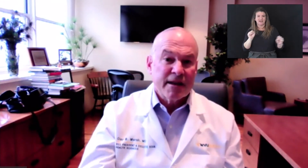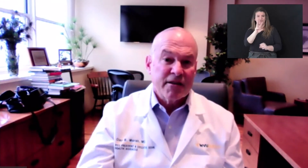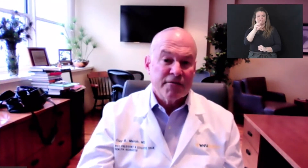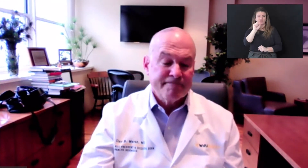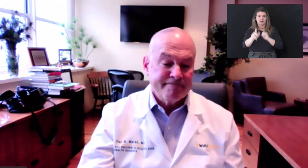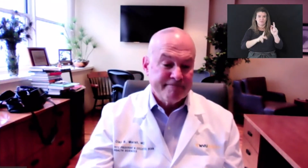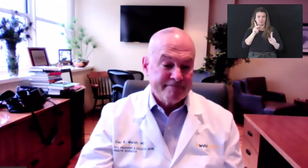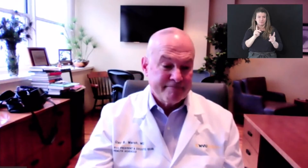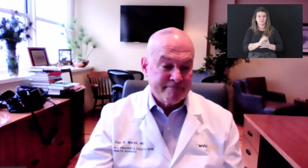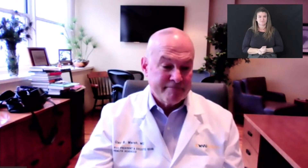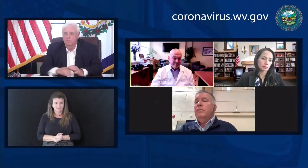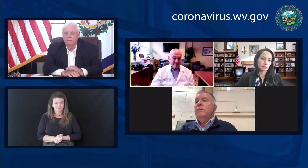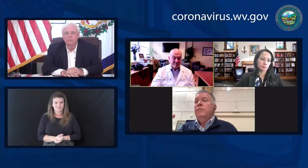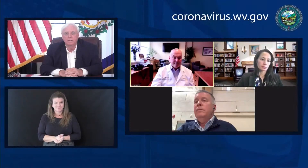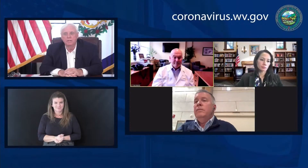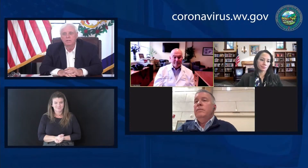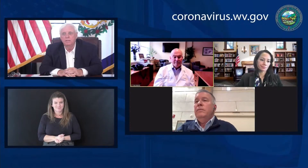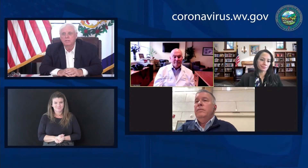lives. Thank you.